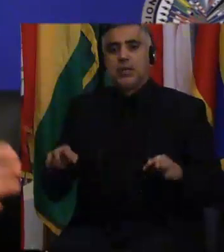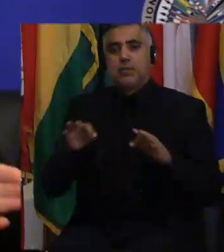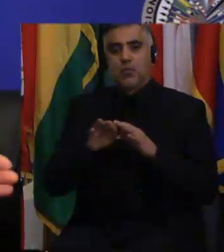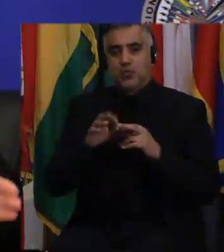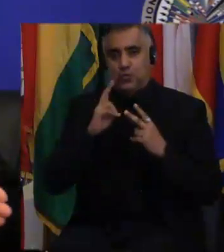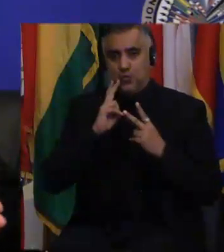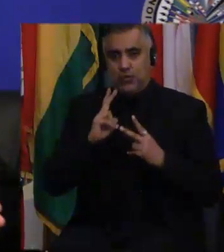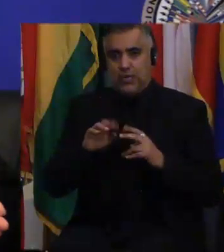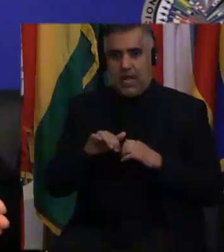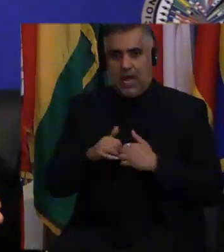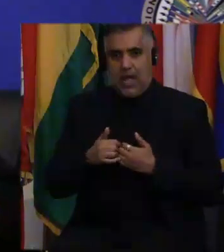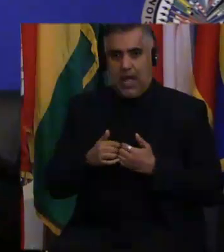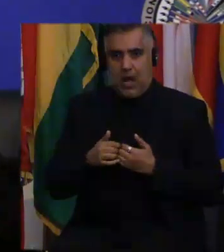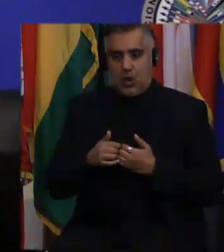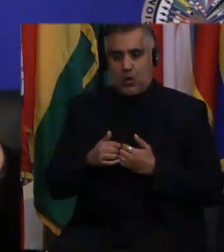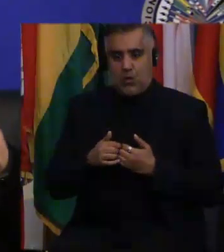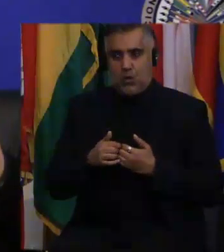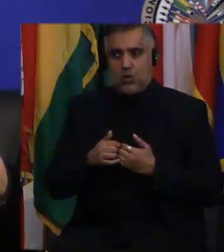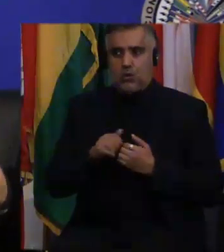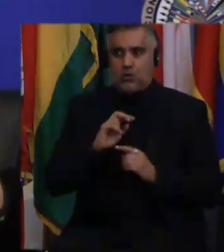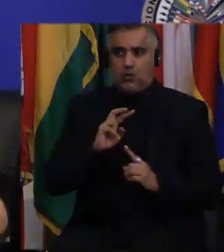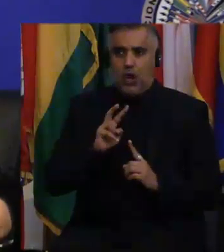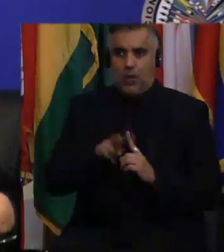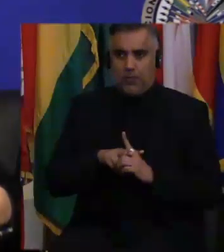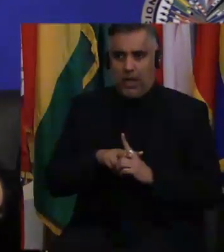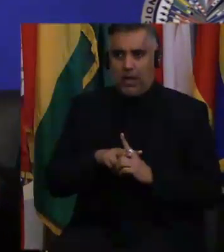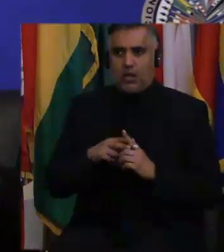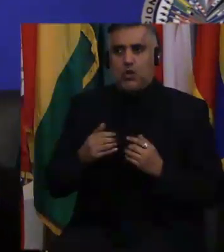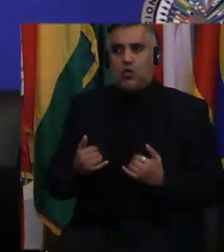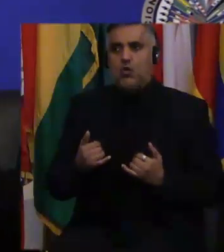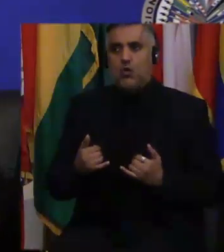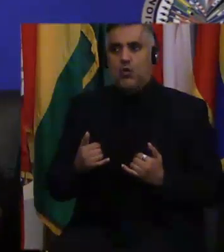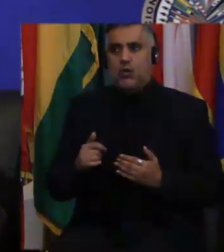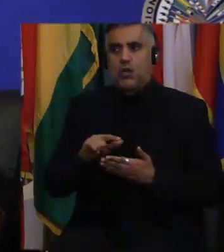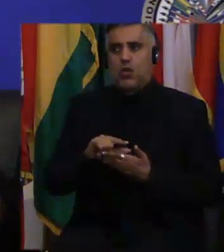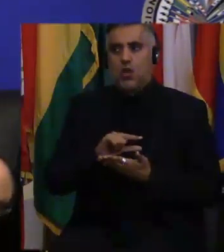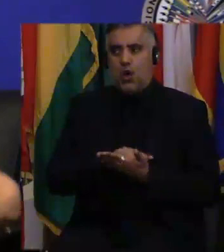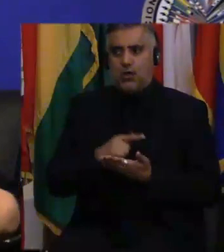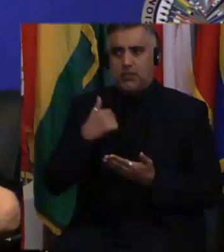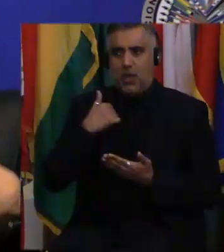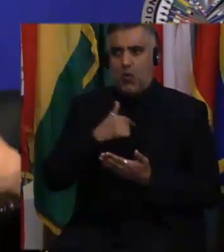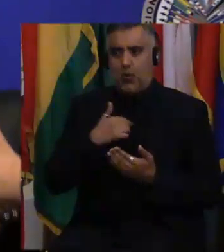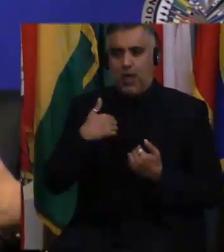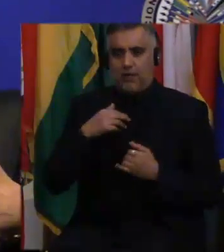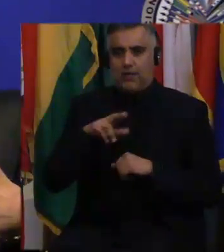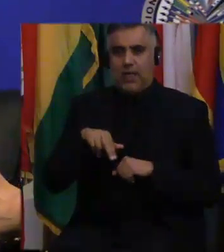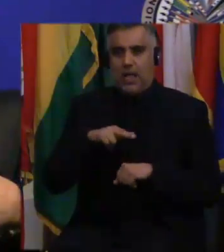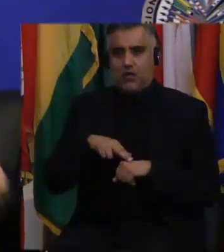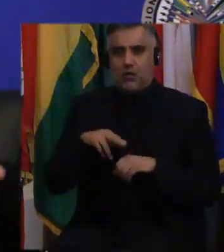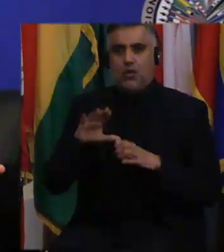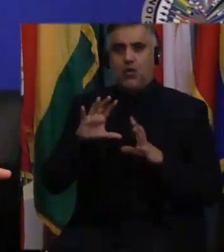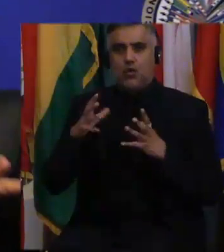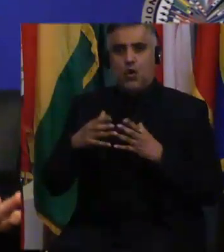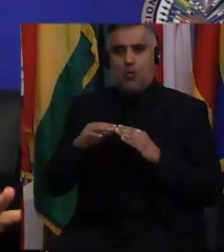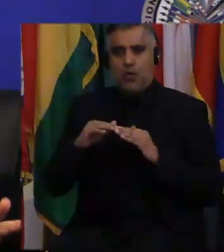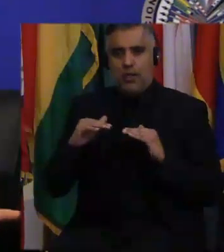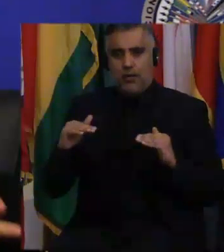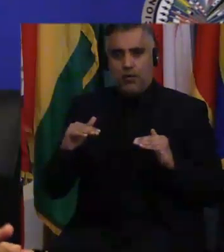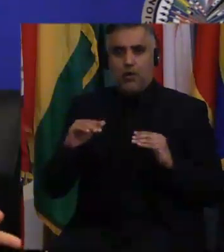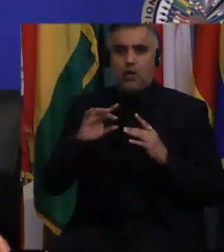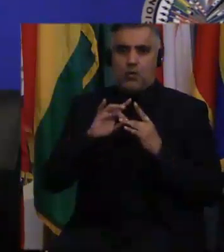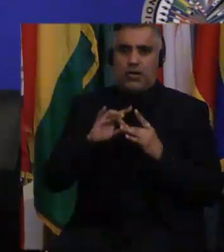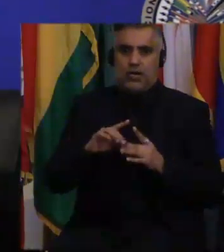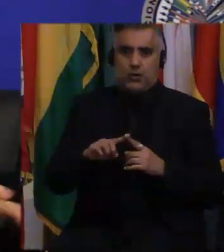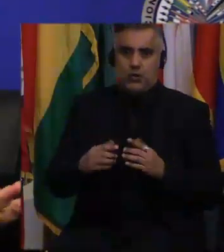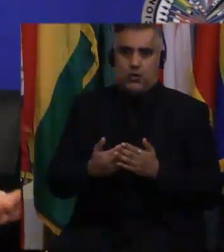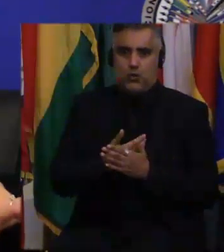to see how to apply current laws that we have at the national and global level with respect to those